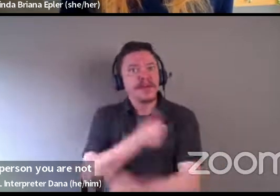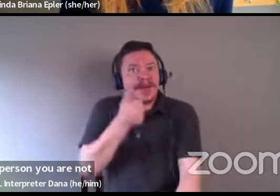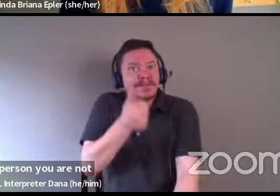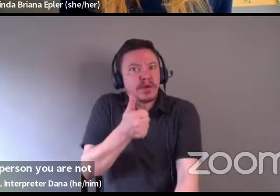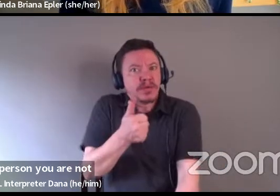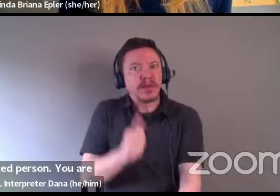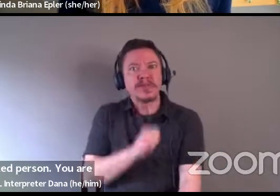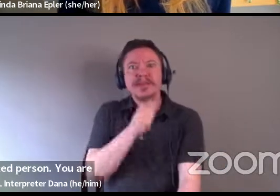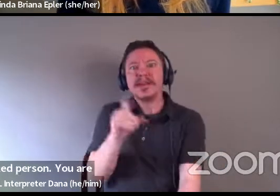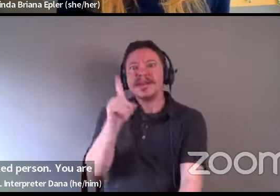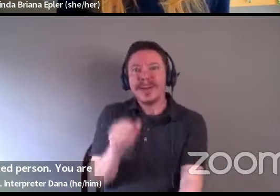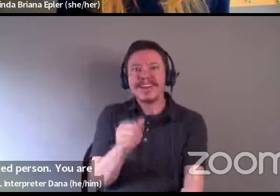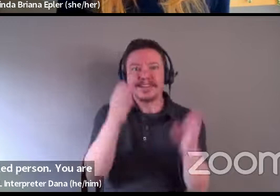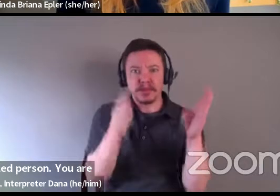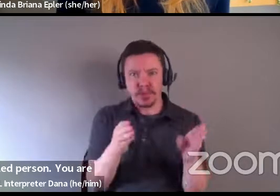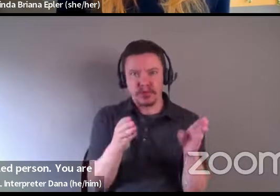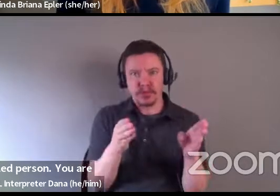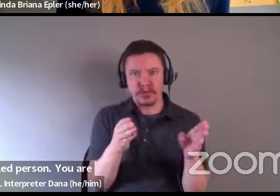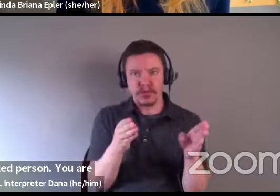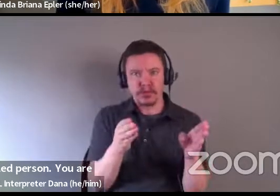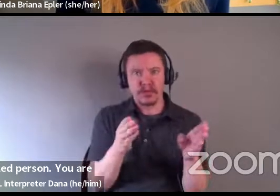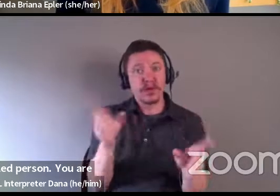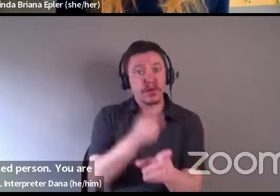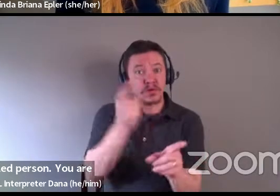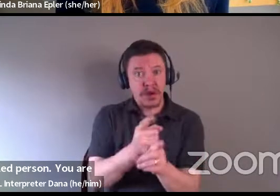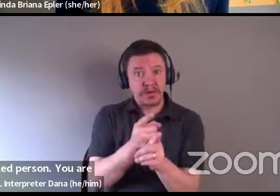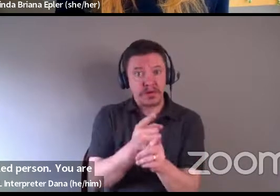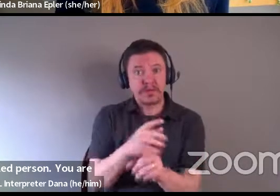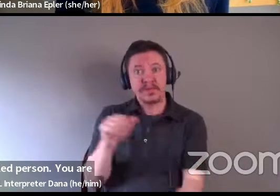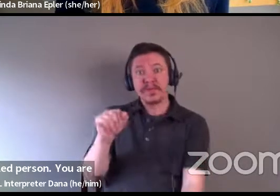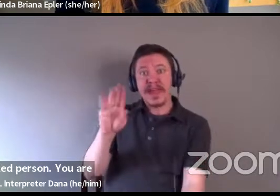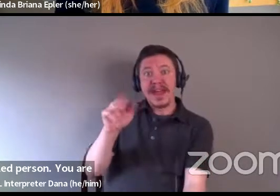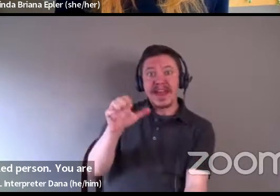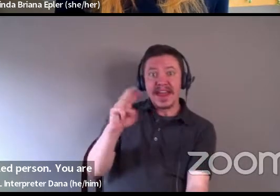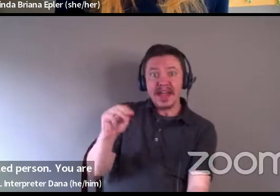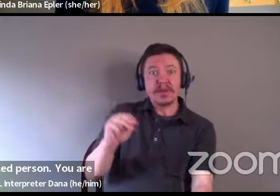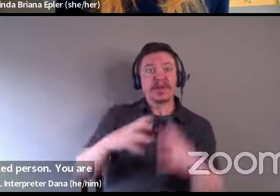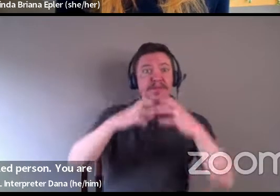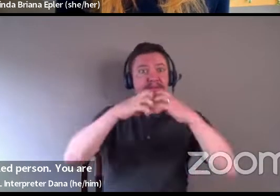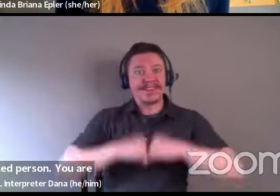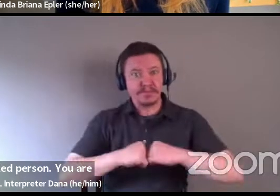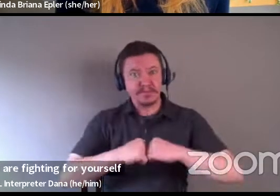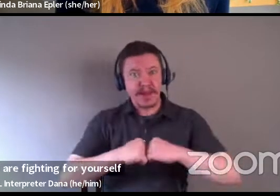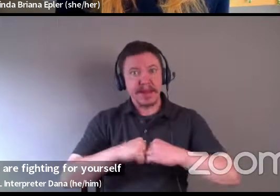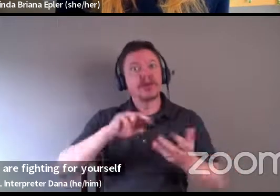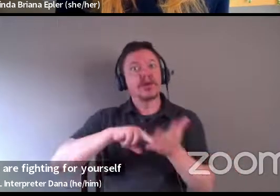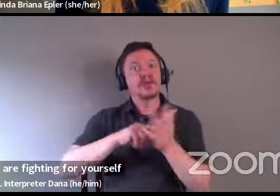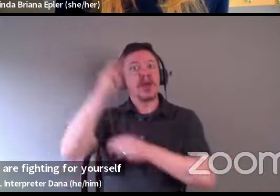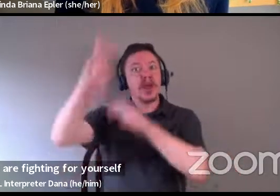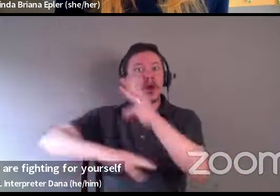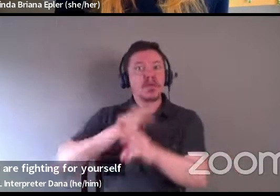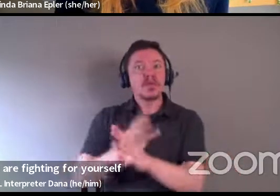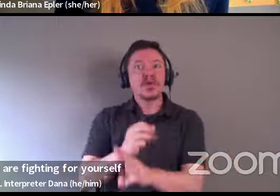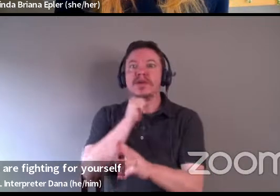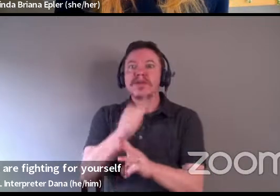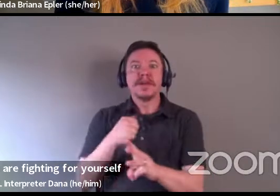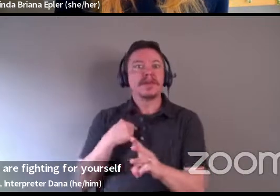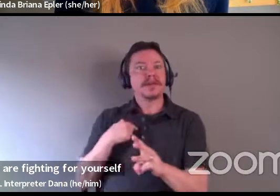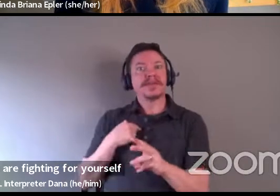yourself, right? You're fighting for yourself, for a world that doesn't reduce us